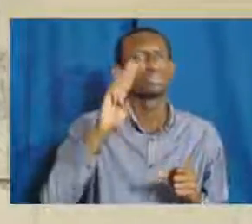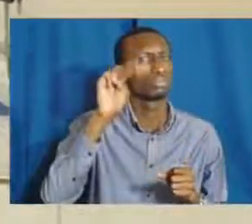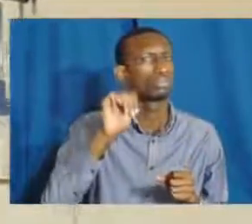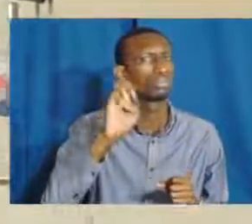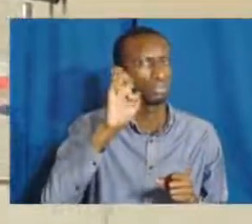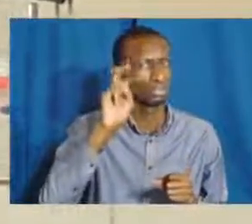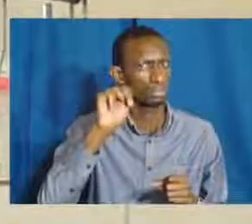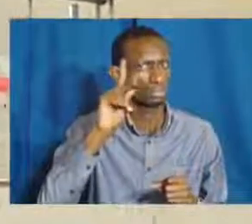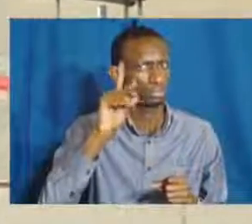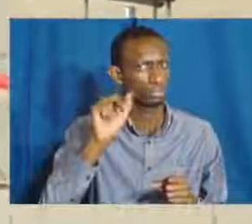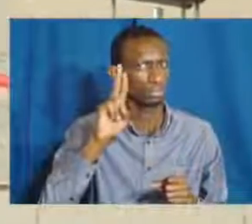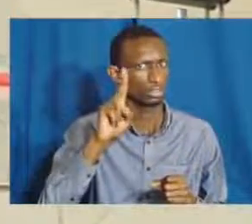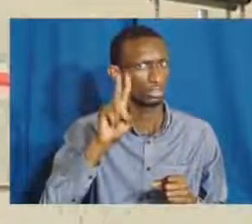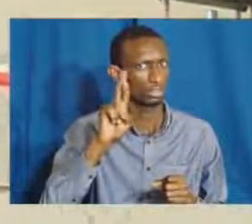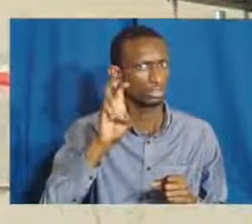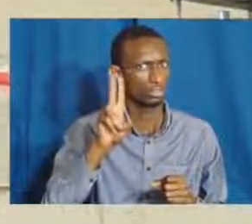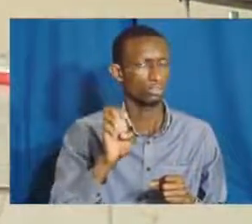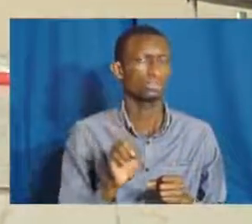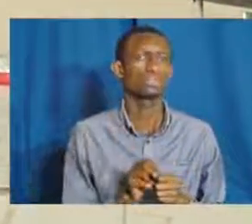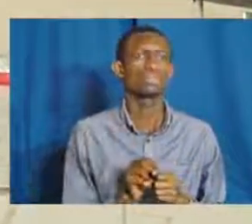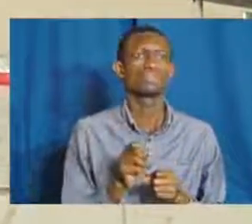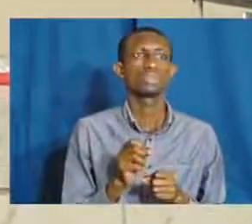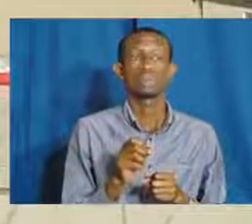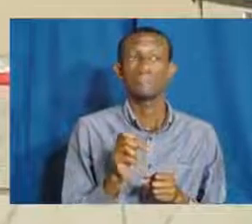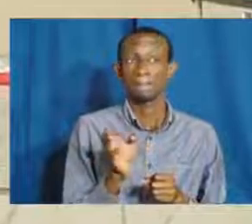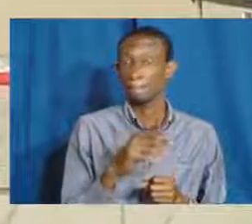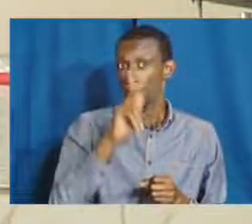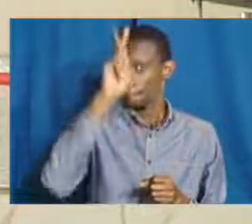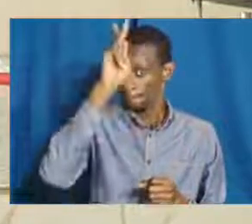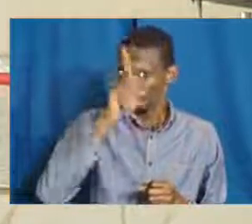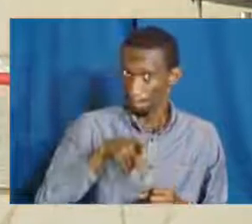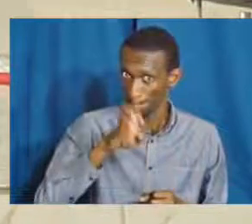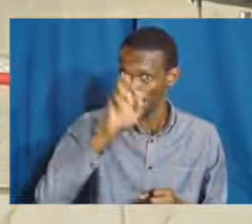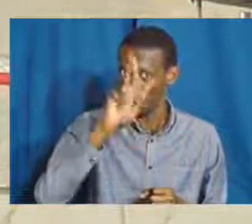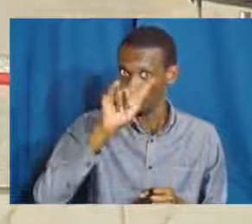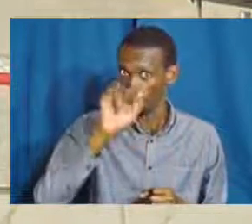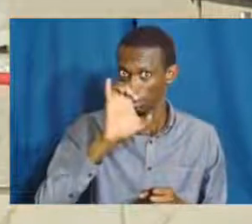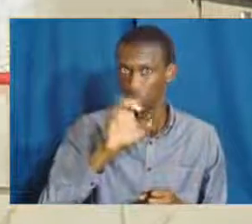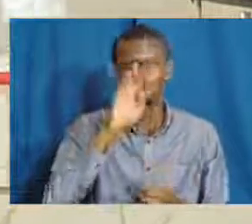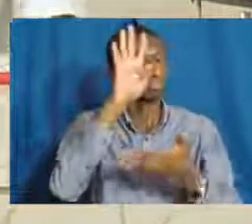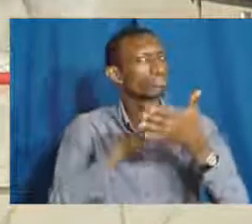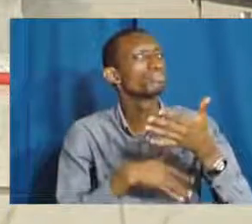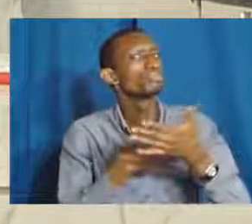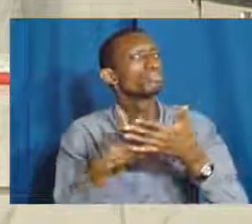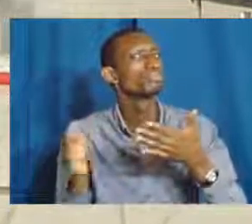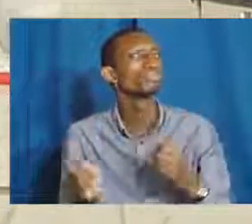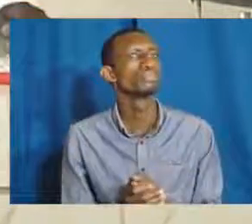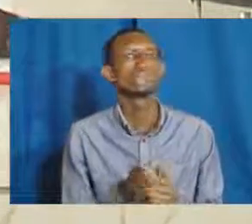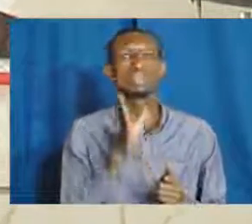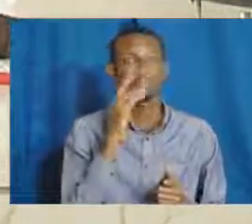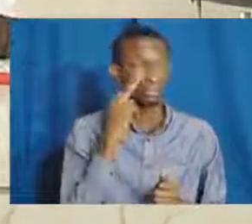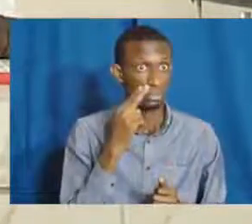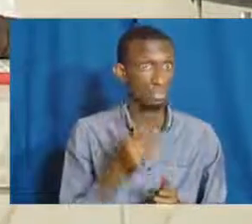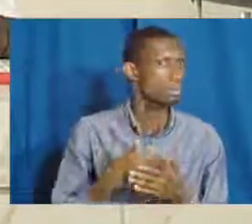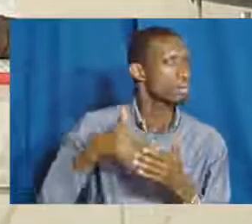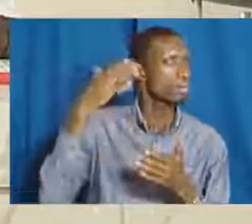table. So today, we'll just move from Mendeleev's periodic table to the modern periodic table. So what I want also you